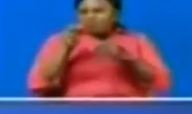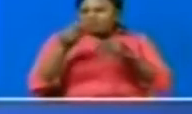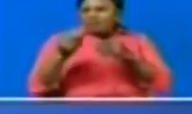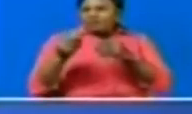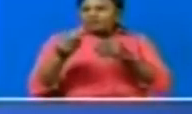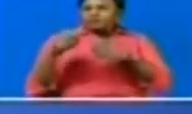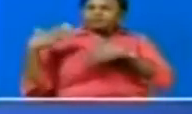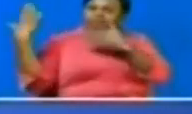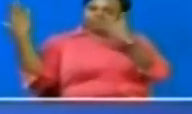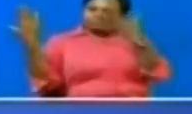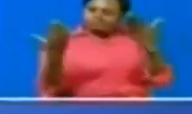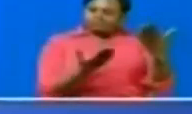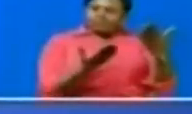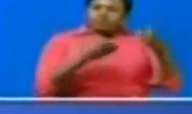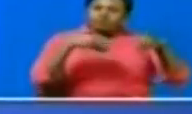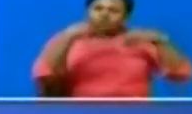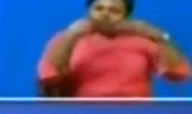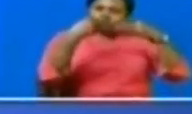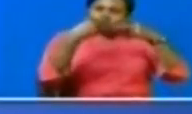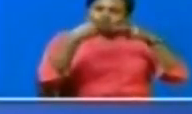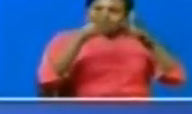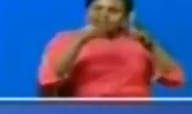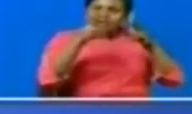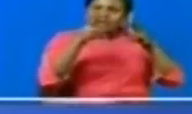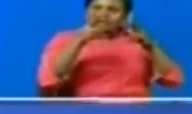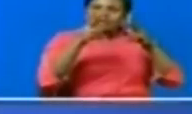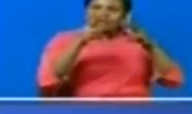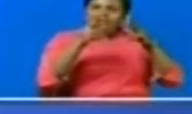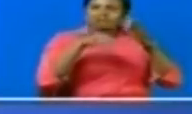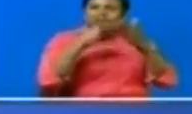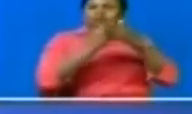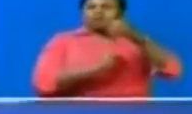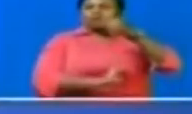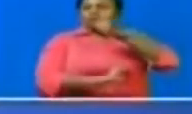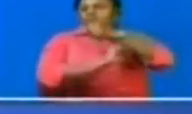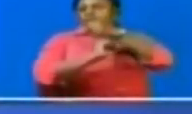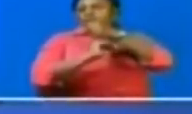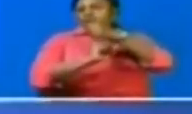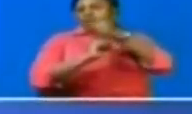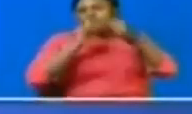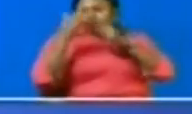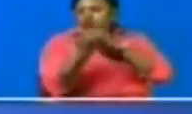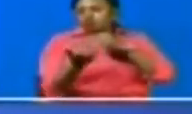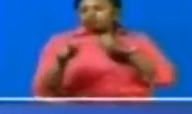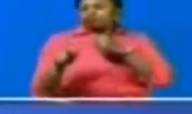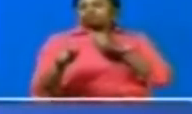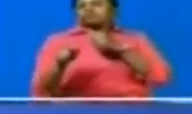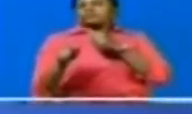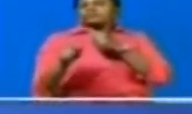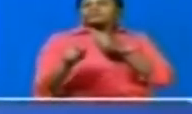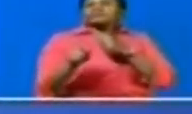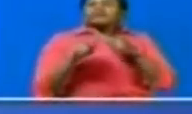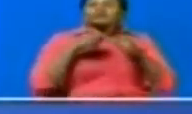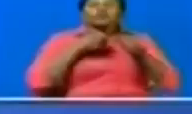nimebeba ili tuanzishe bursary fund ya watoto. Na mimi nawaambia wanariadha,